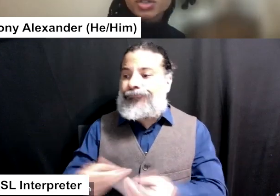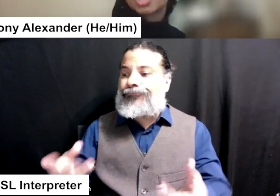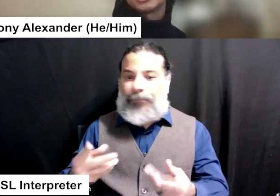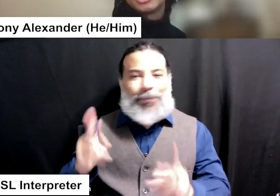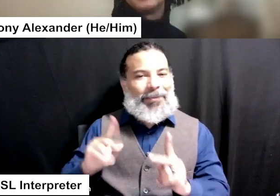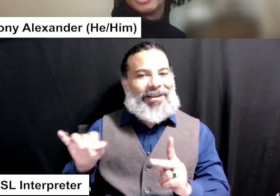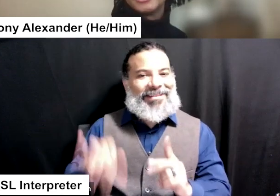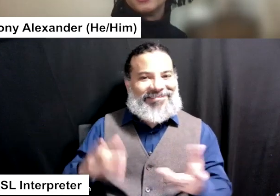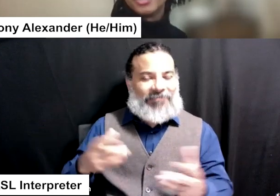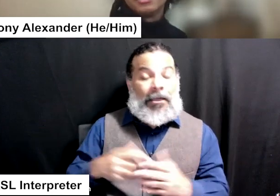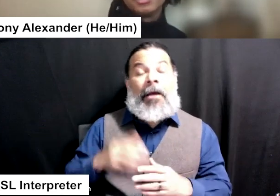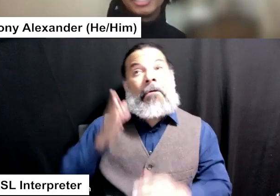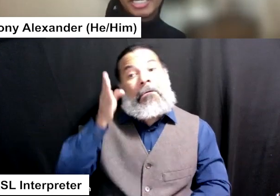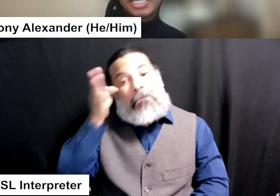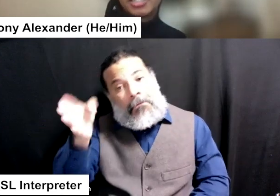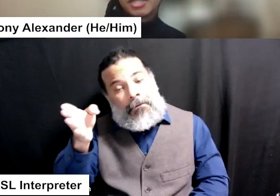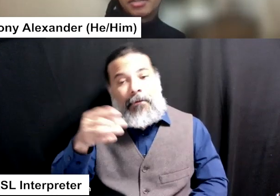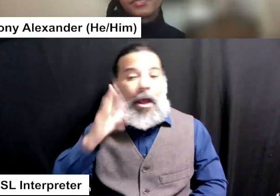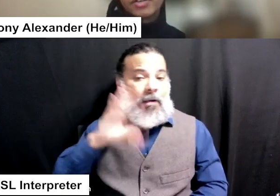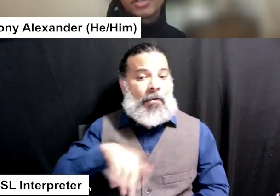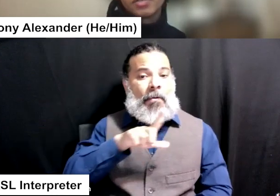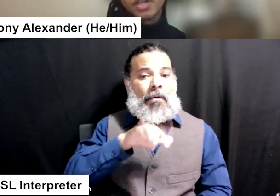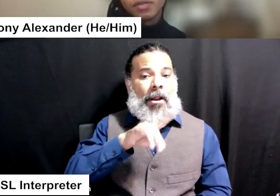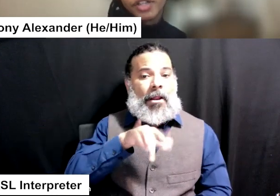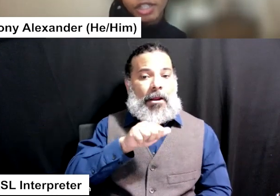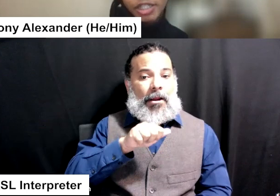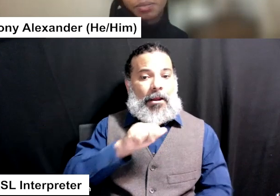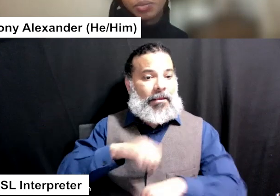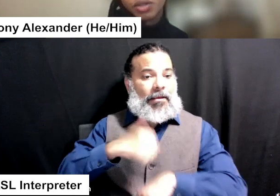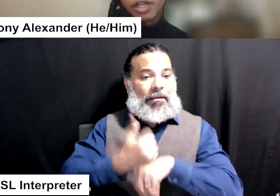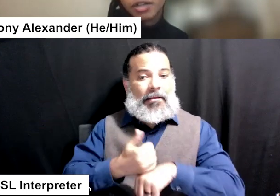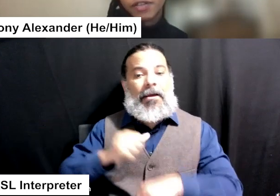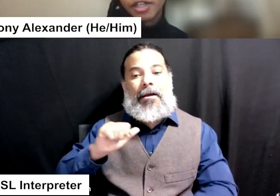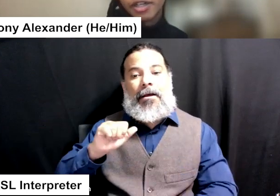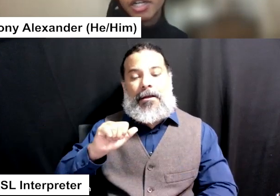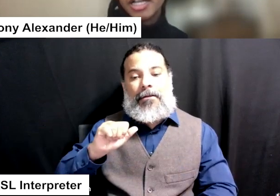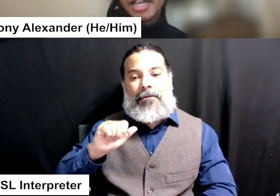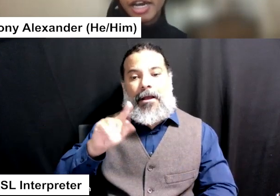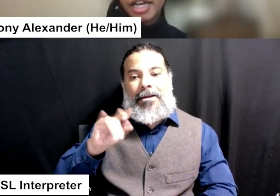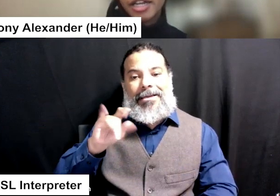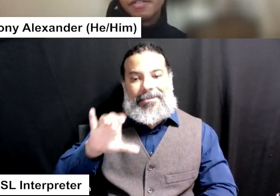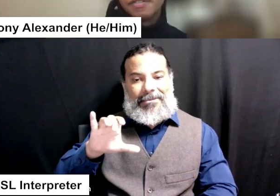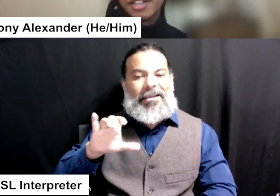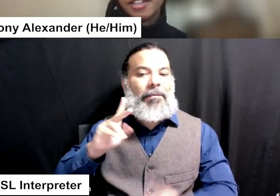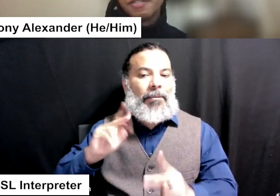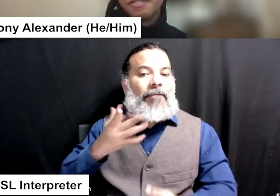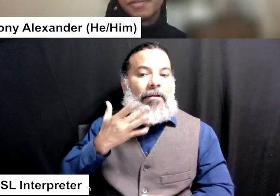in the future, I know that Lydia, the founder of the Autistic People of Color Fund, and I